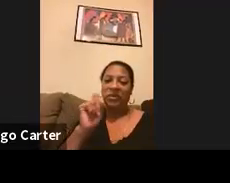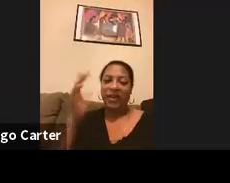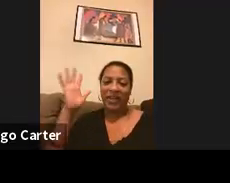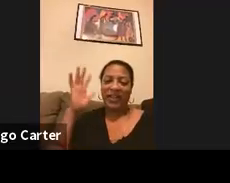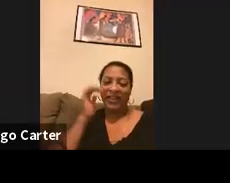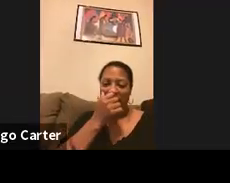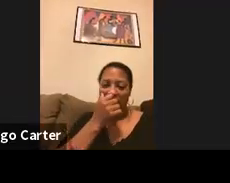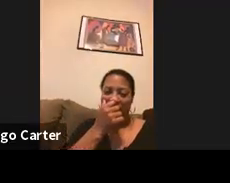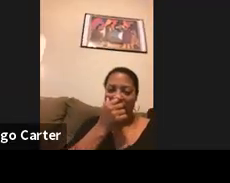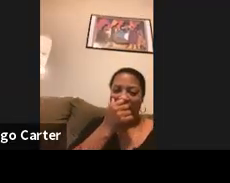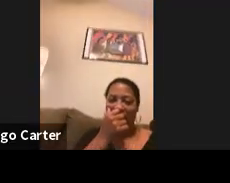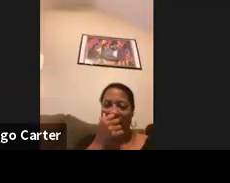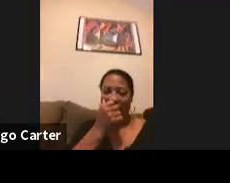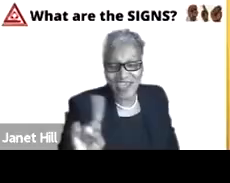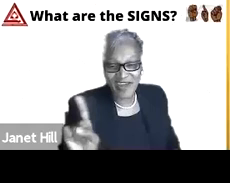Where? Okay.